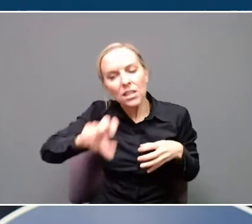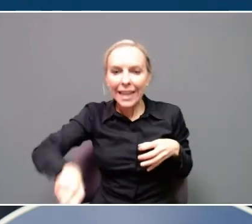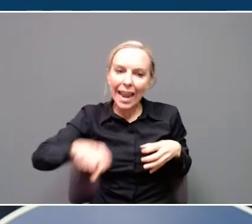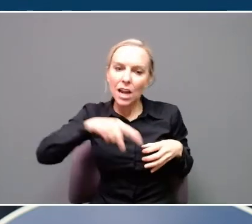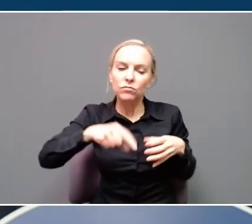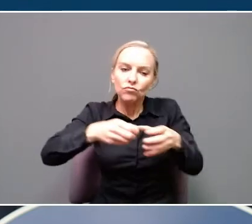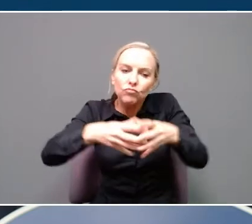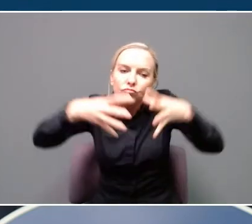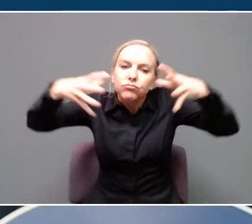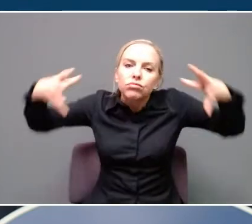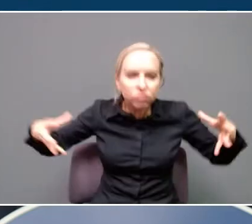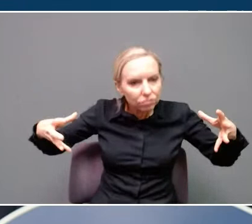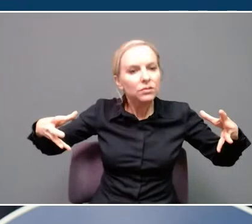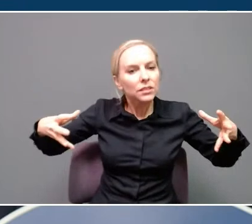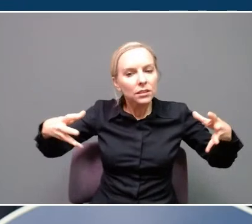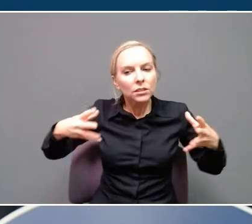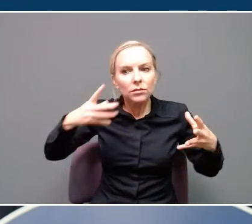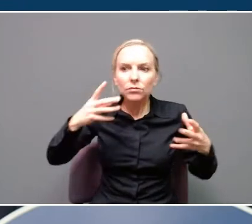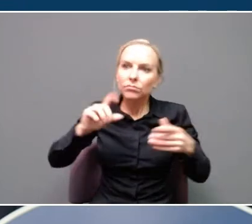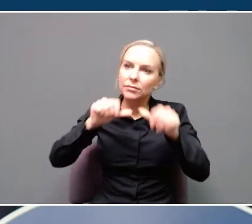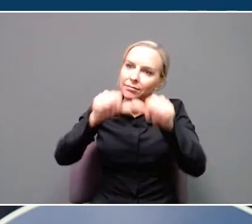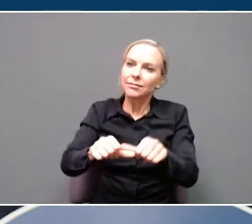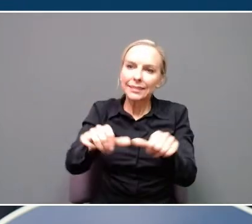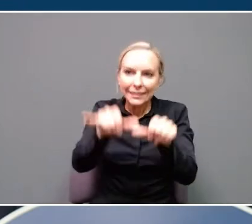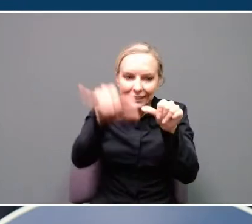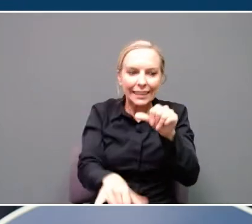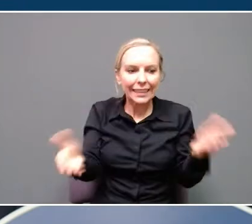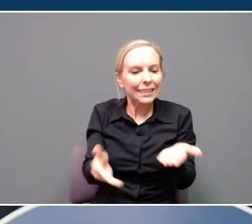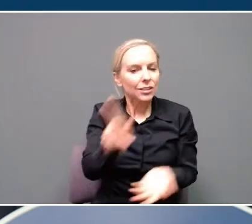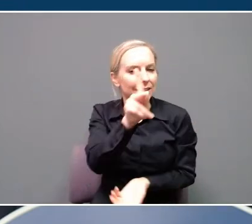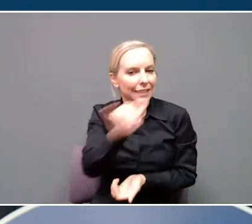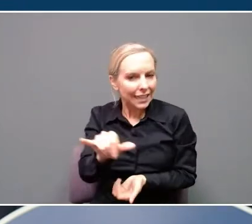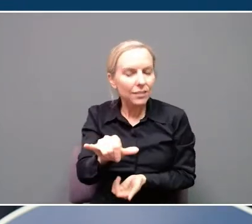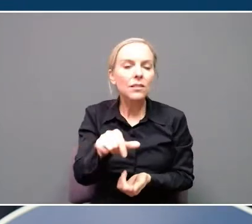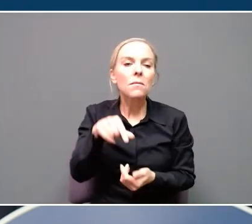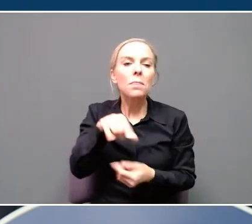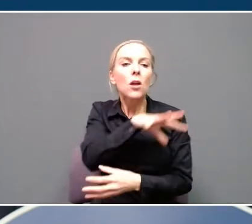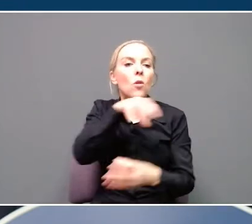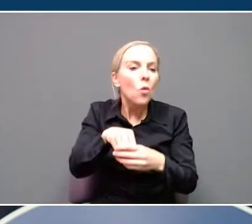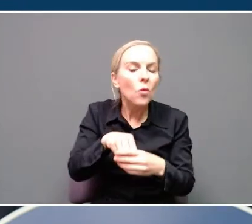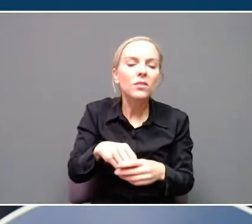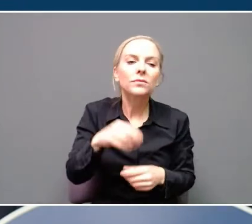companies and grow them here. The full list of awardees includes 3P